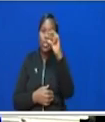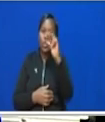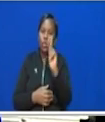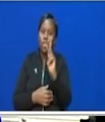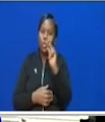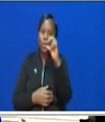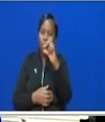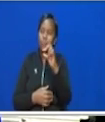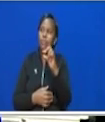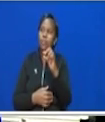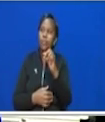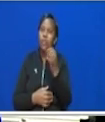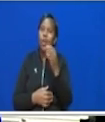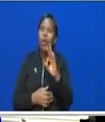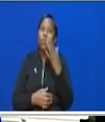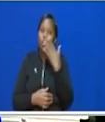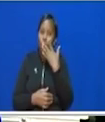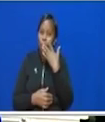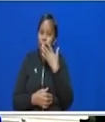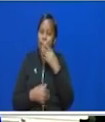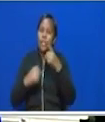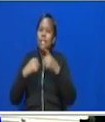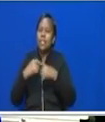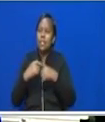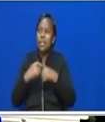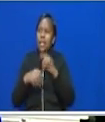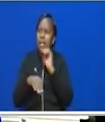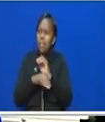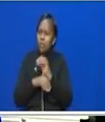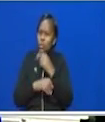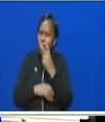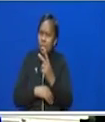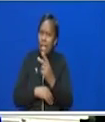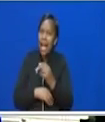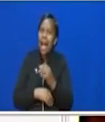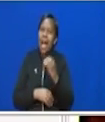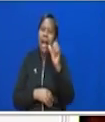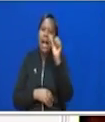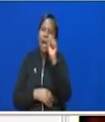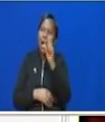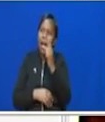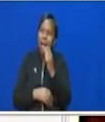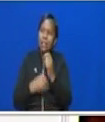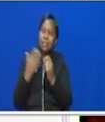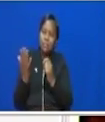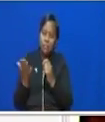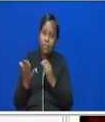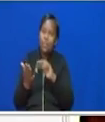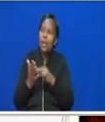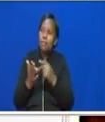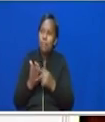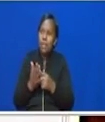2 kg of sugar, and whenever you see the word at, it